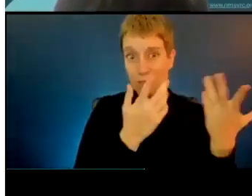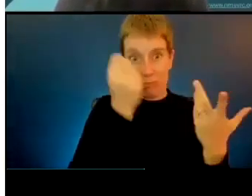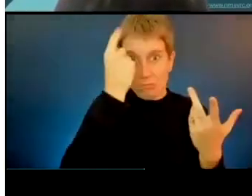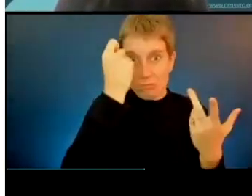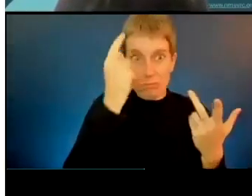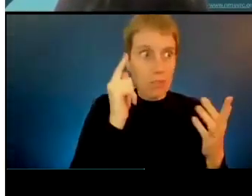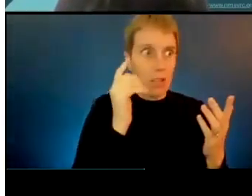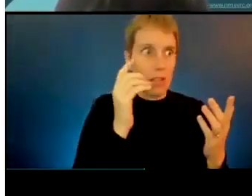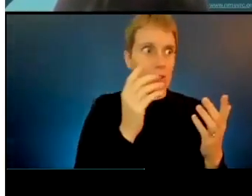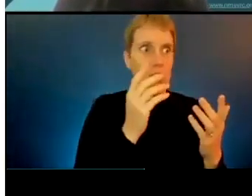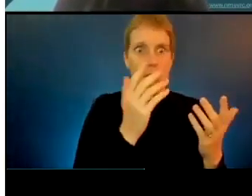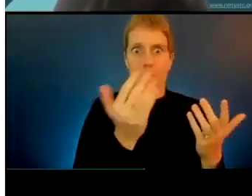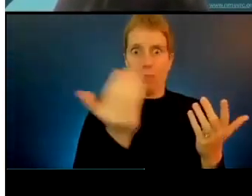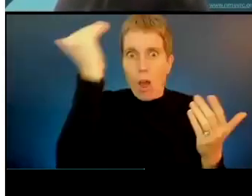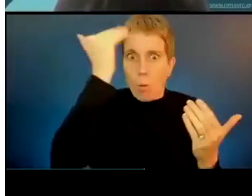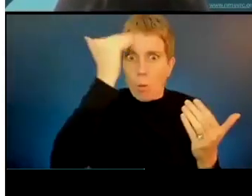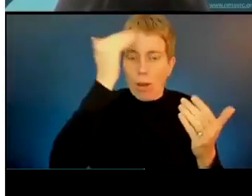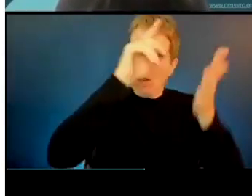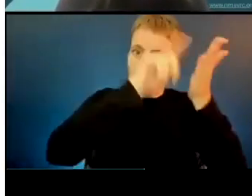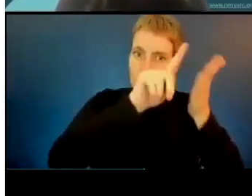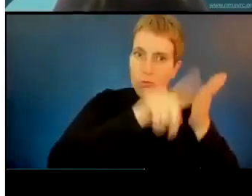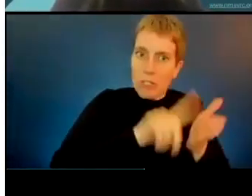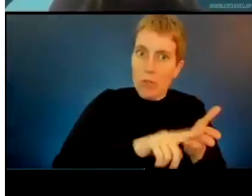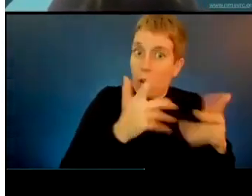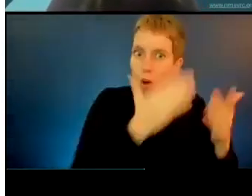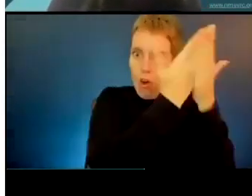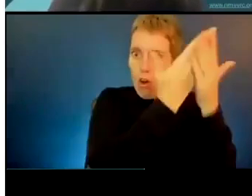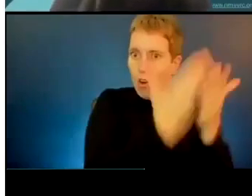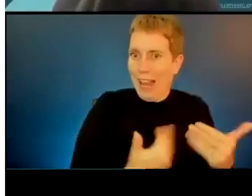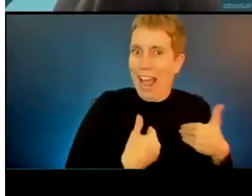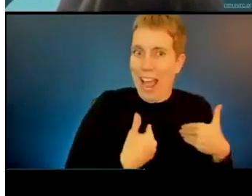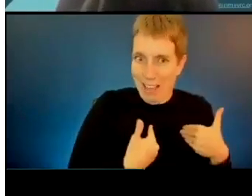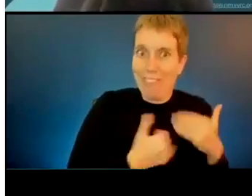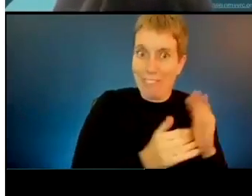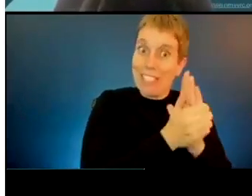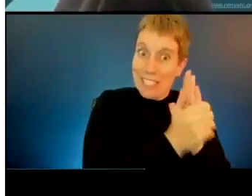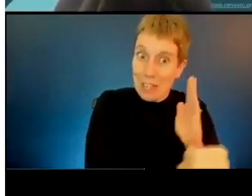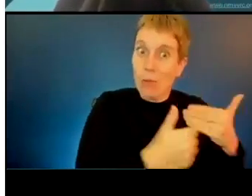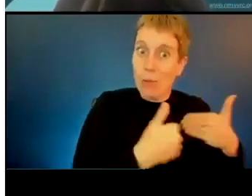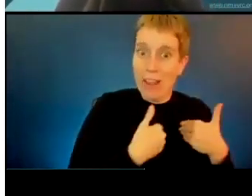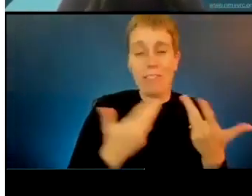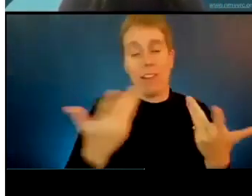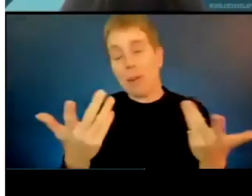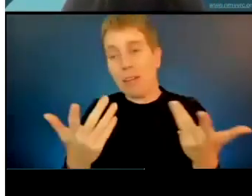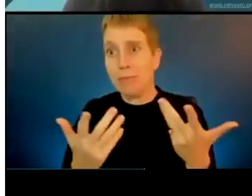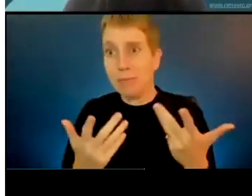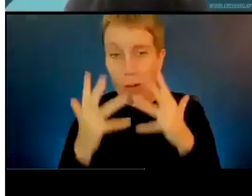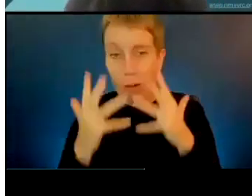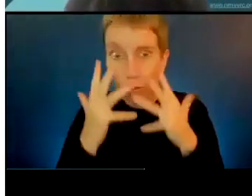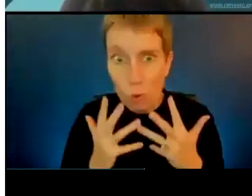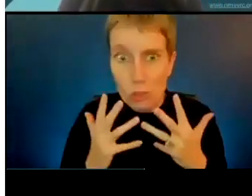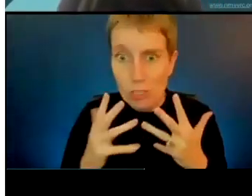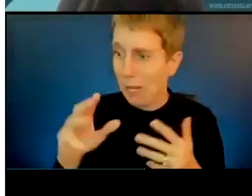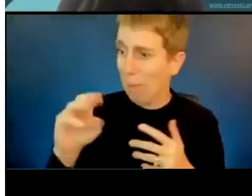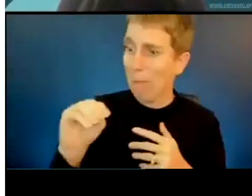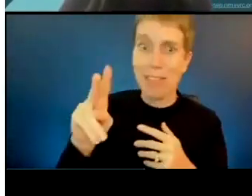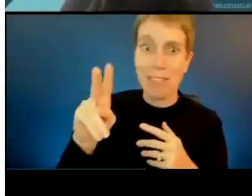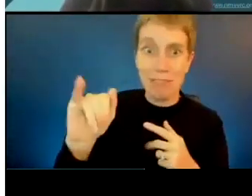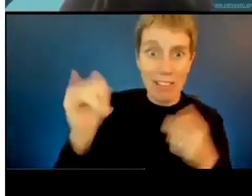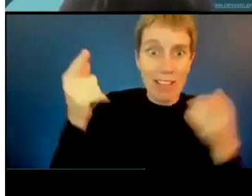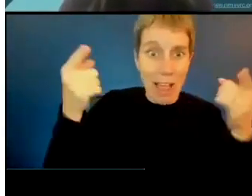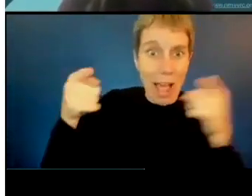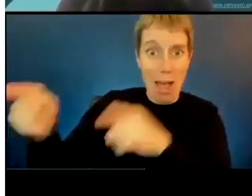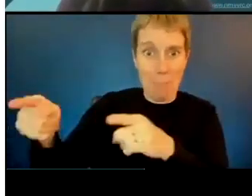skills that we have. So, the really bad news is when mass violence occurs. I wish that we lived in a world where we didn't have